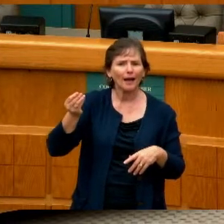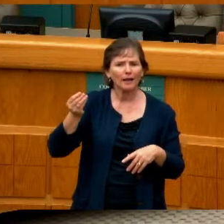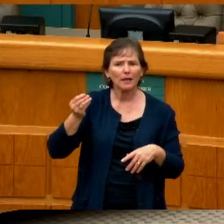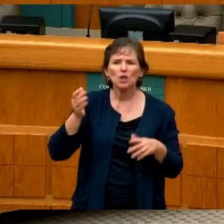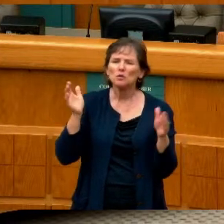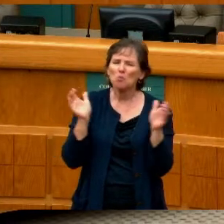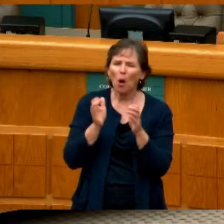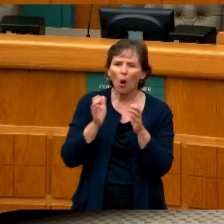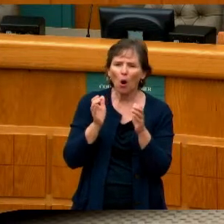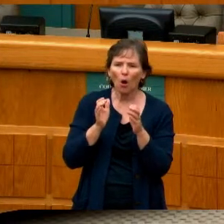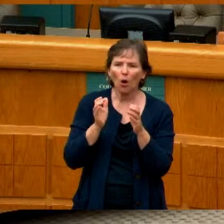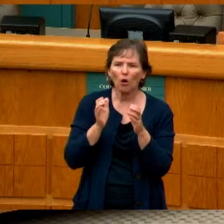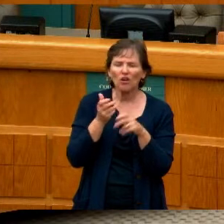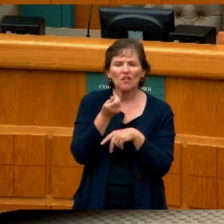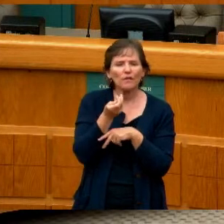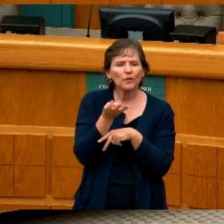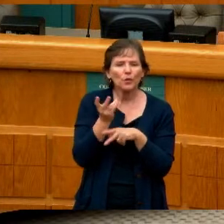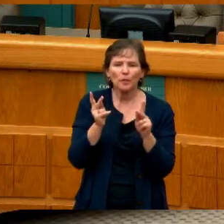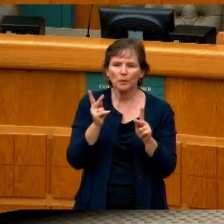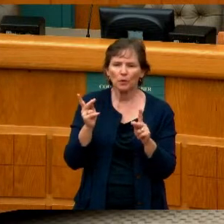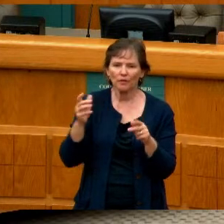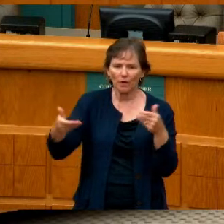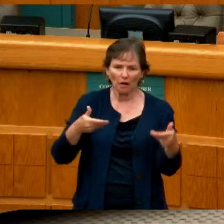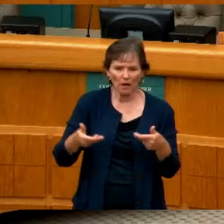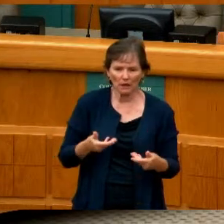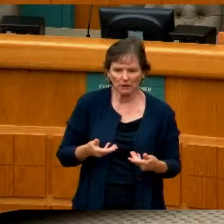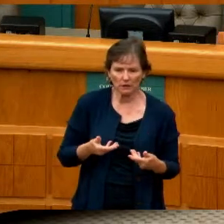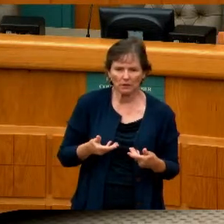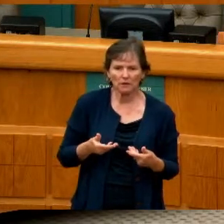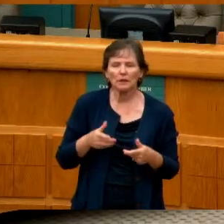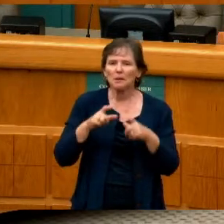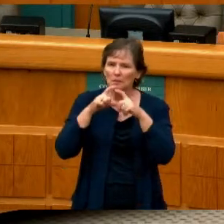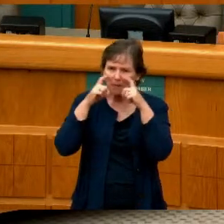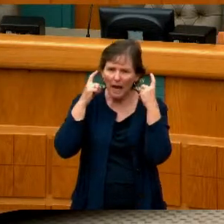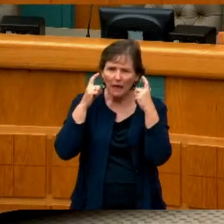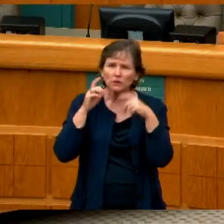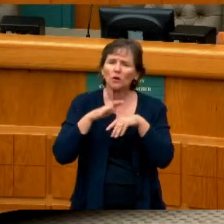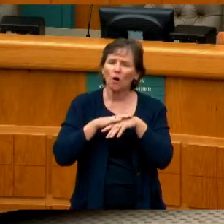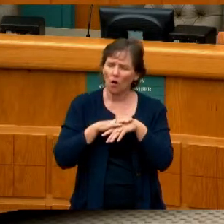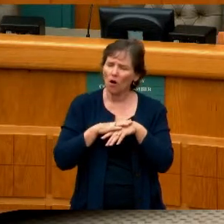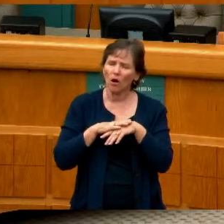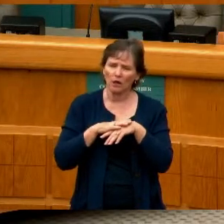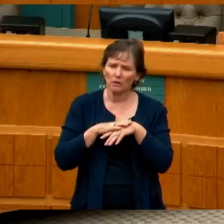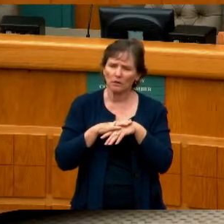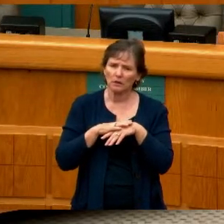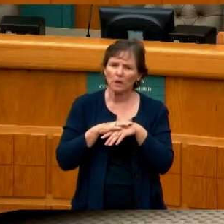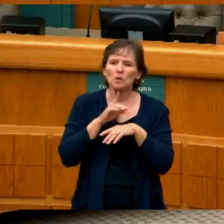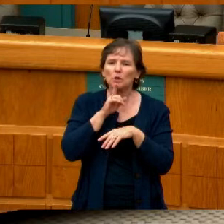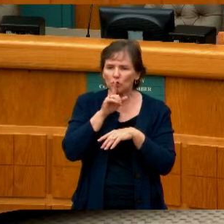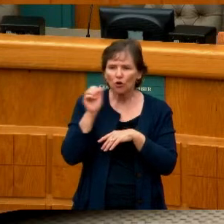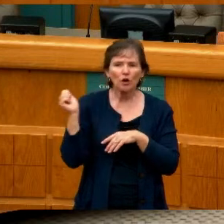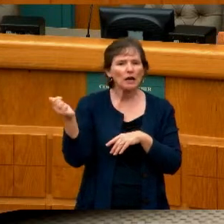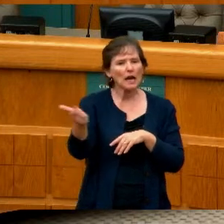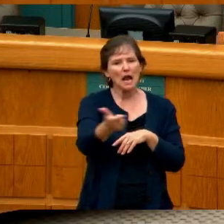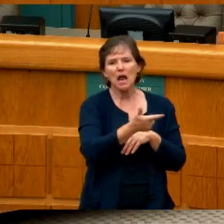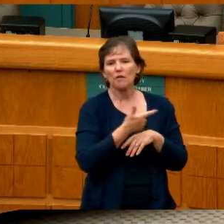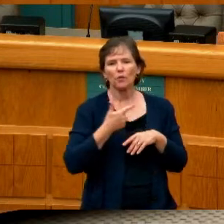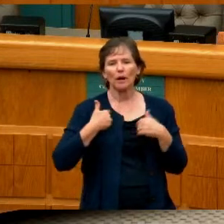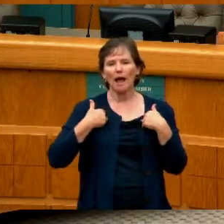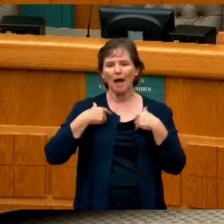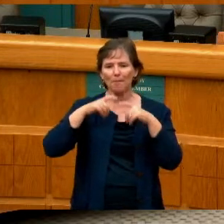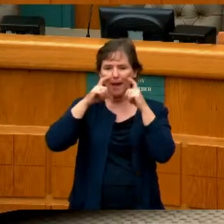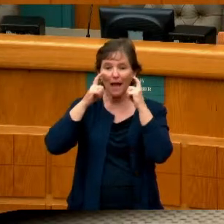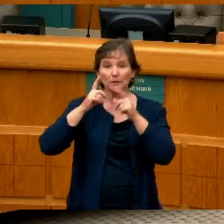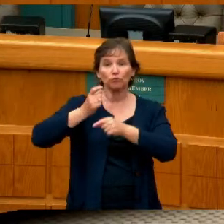gathering, keep it outdoors. Keep it small with only household members and extended family members, and keep